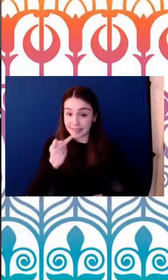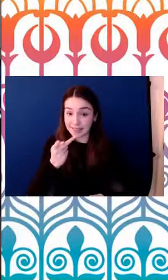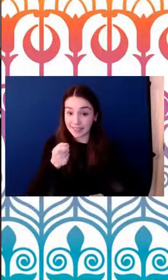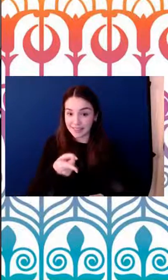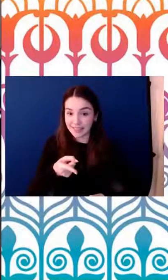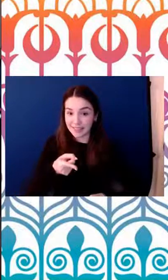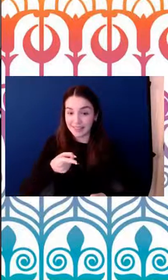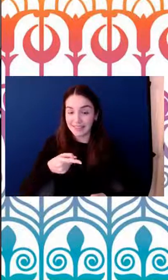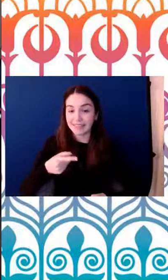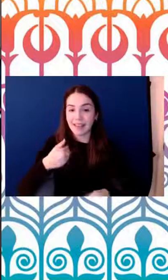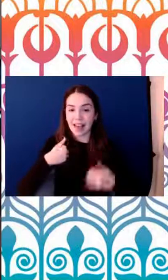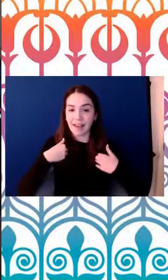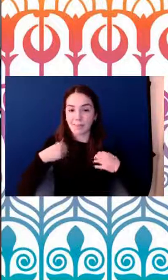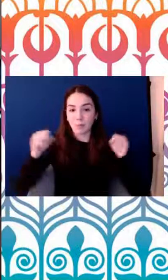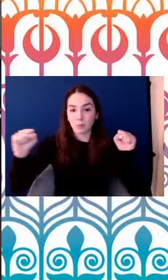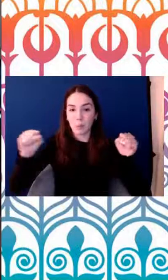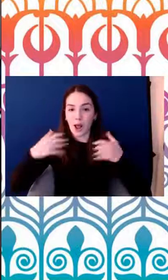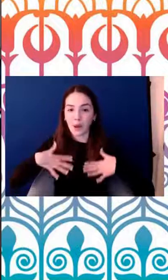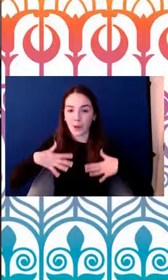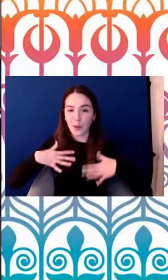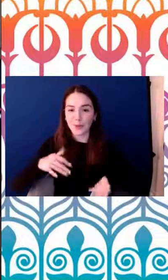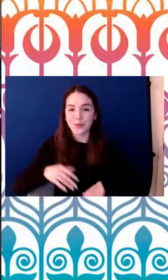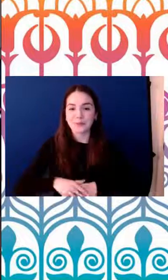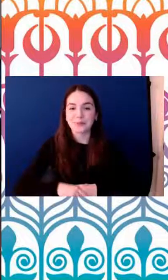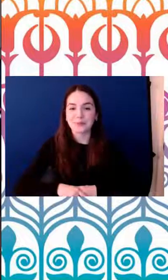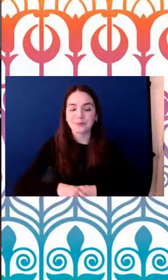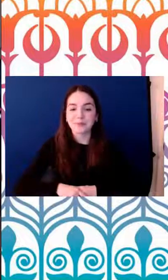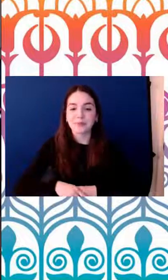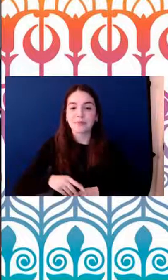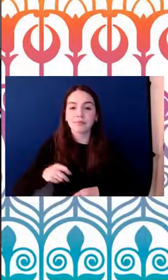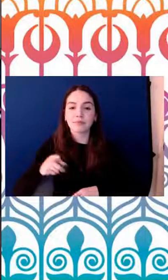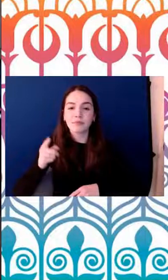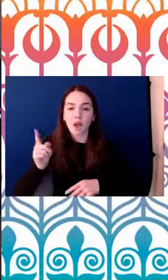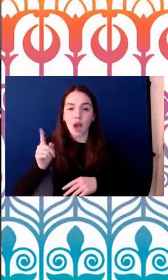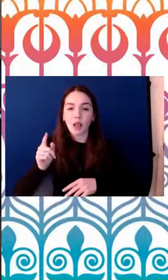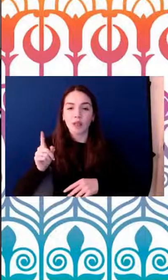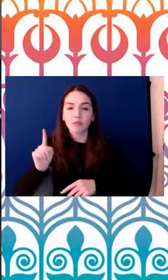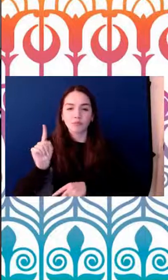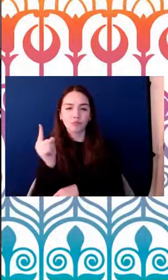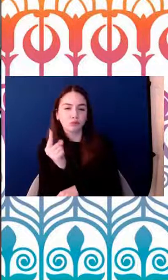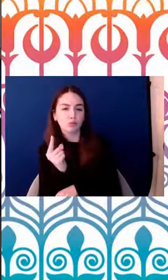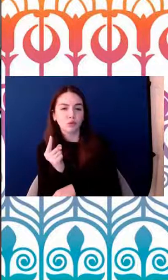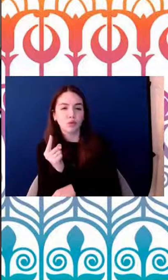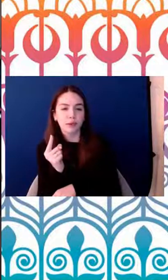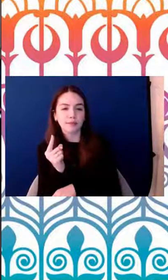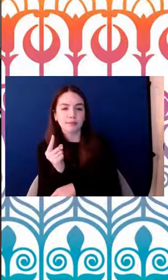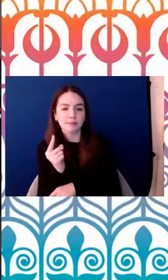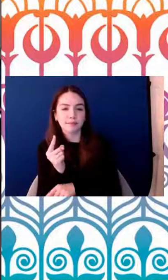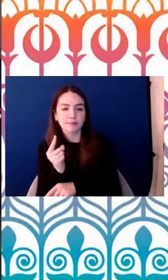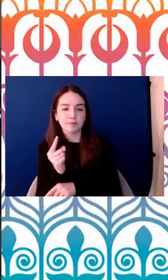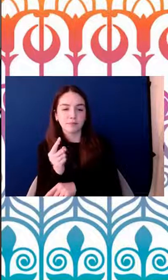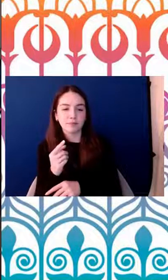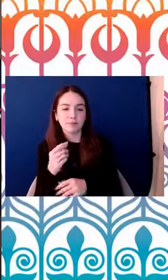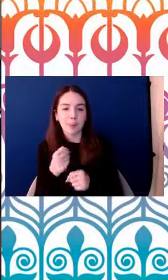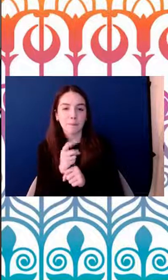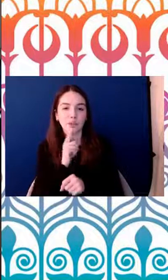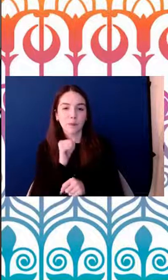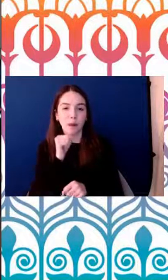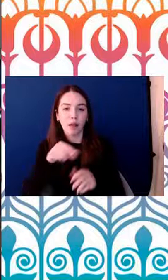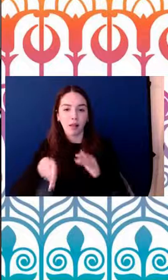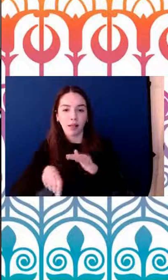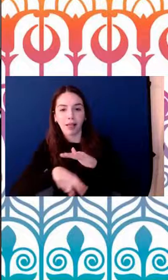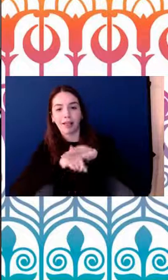my workout pants on. So we're going to go, I'm going to turn this way. Let's make sure I'm not kicking the